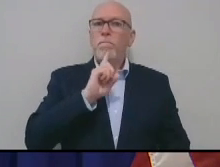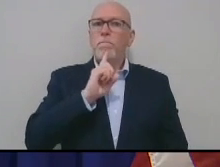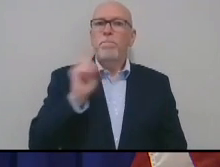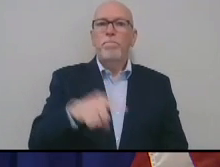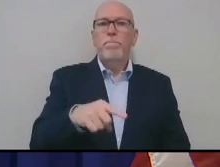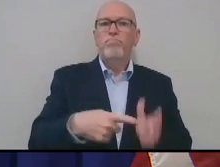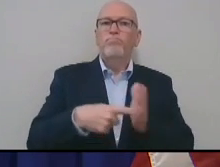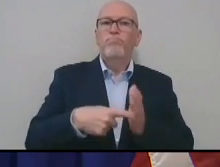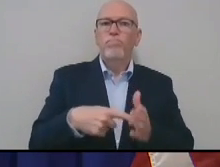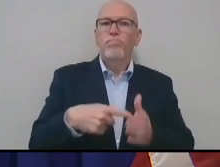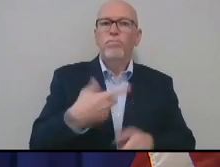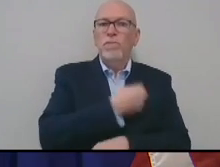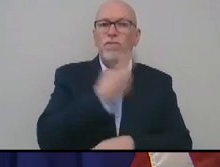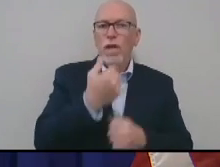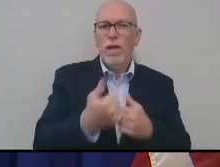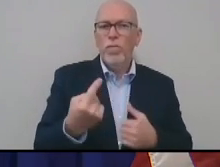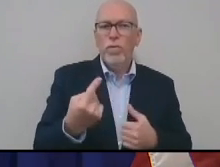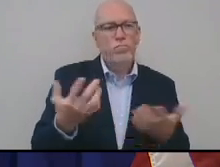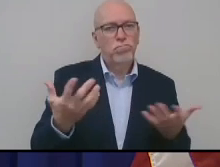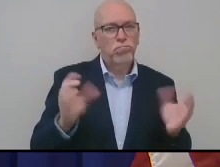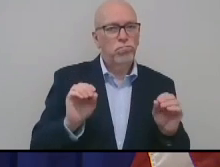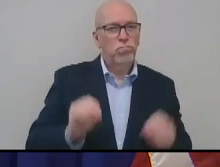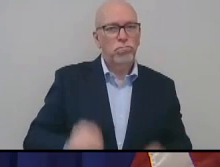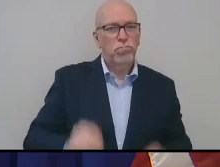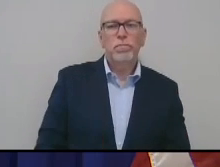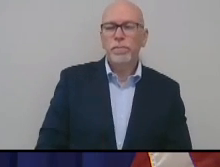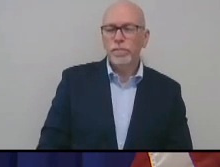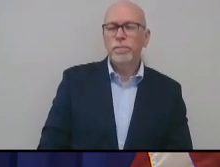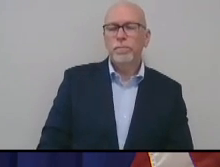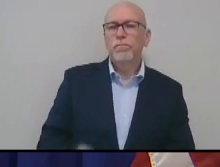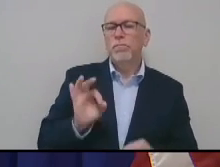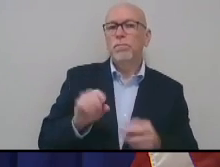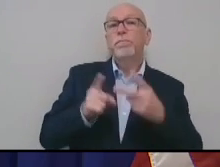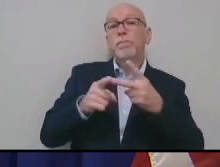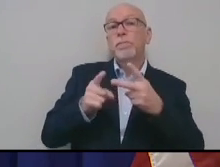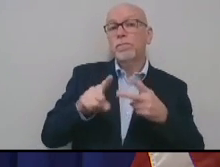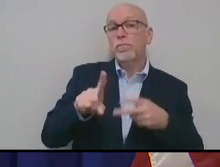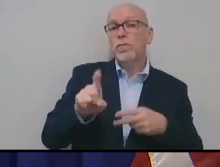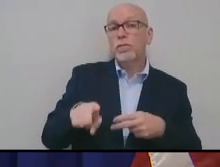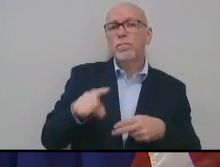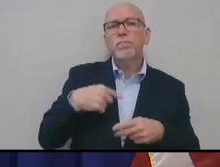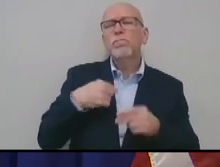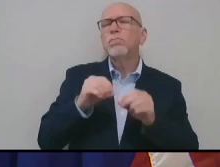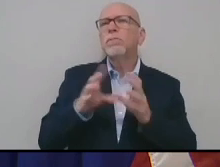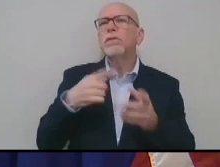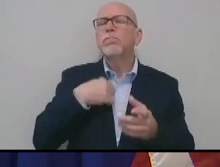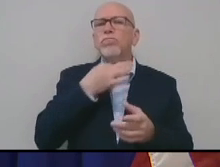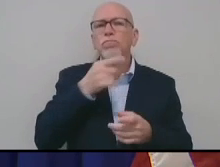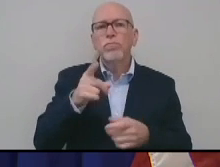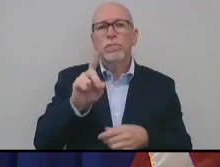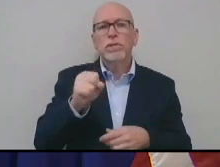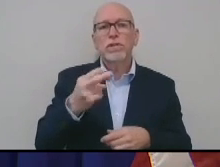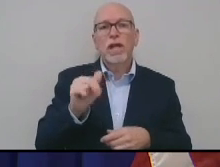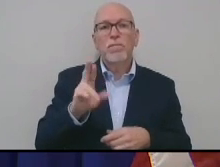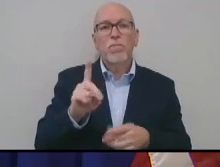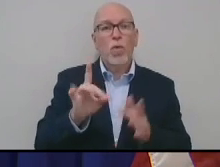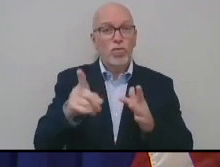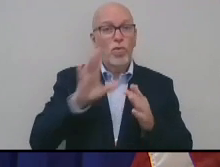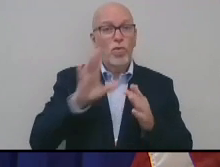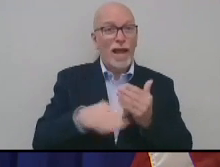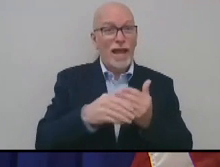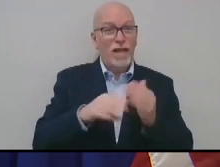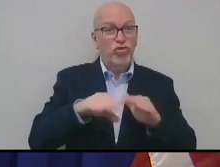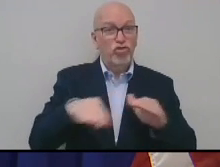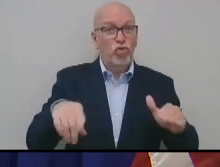anyone. Okay. And then the second question is, obviously, I wanted to know if the dashboard, when you add the children down